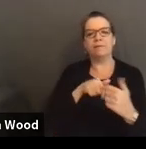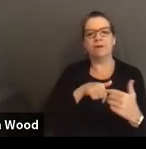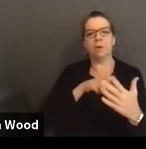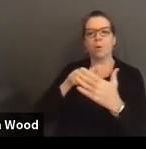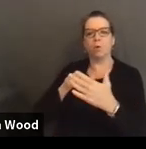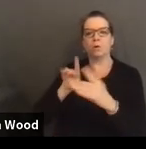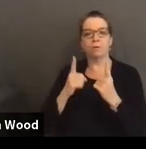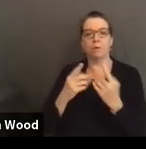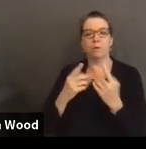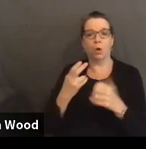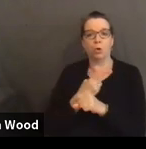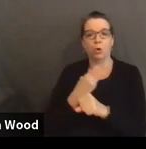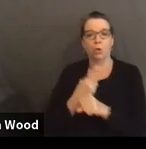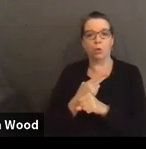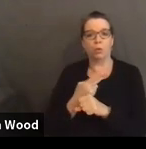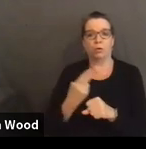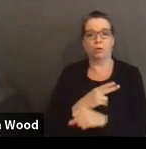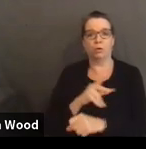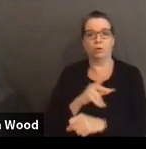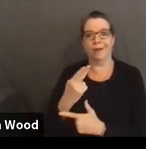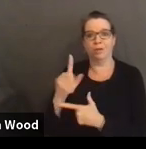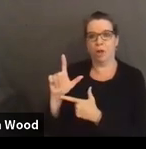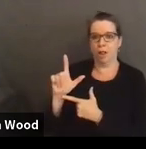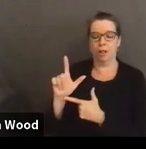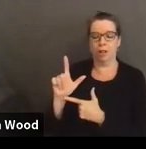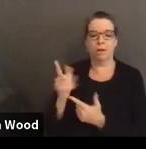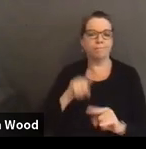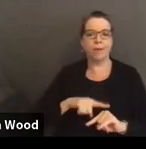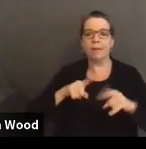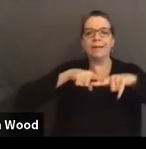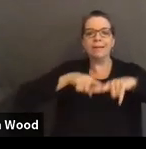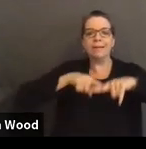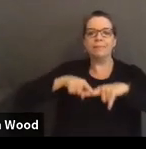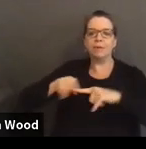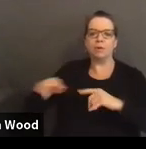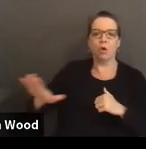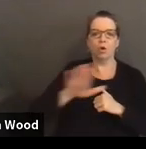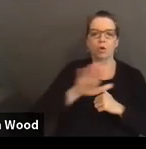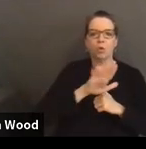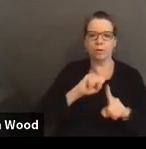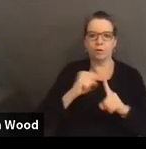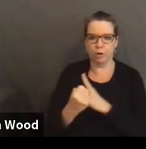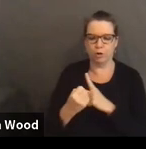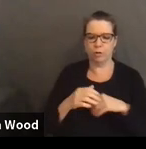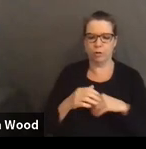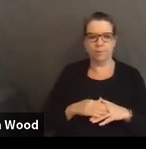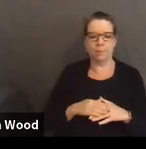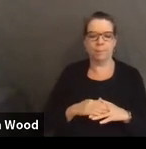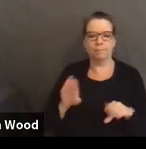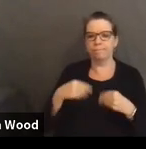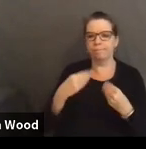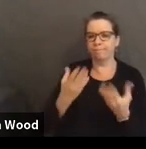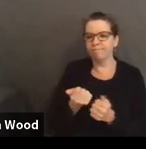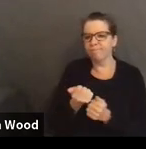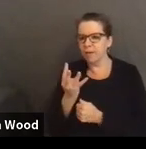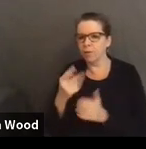do to adopt THL, and they may be different based on your unique scenario. So we're giving a couple of examples here.